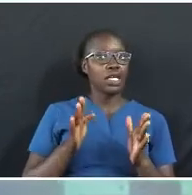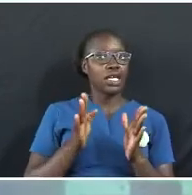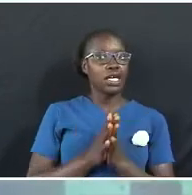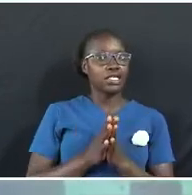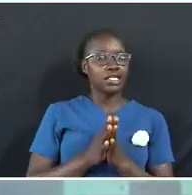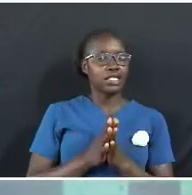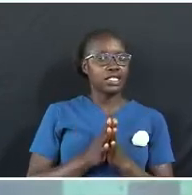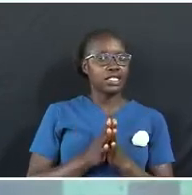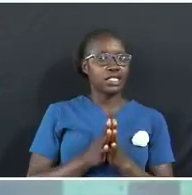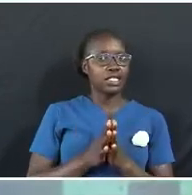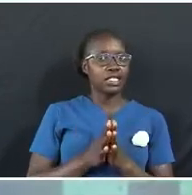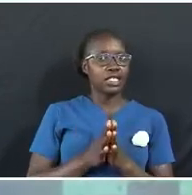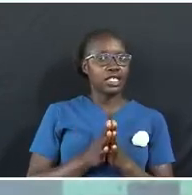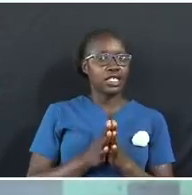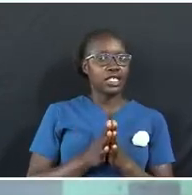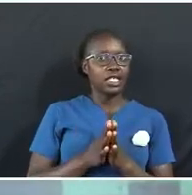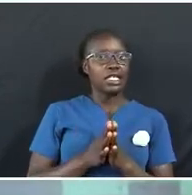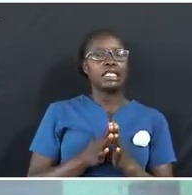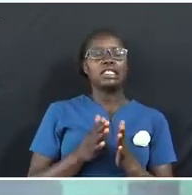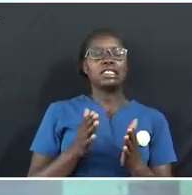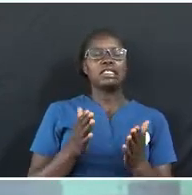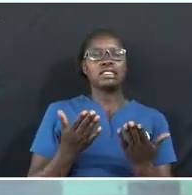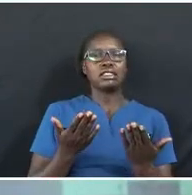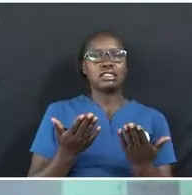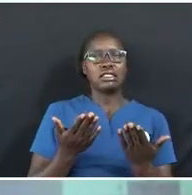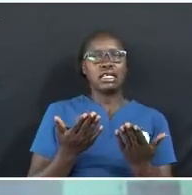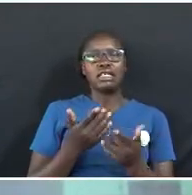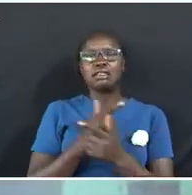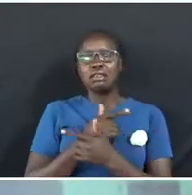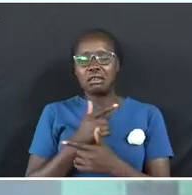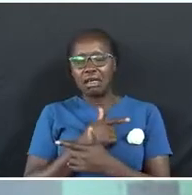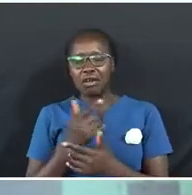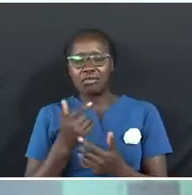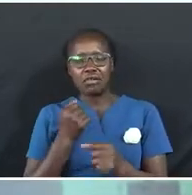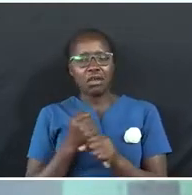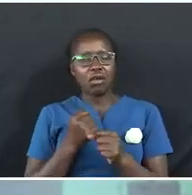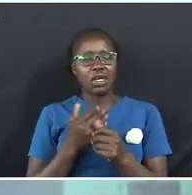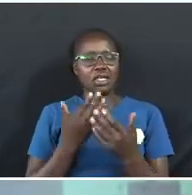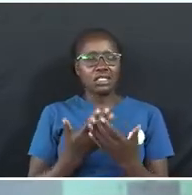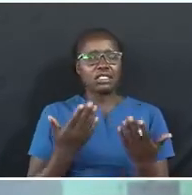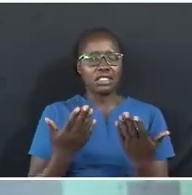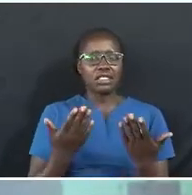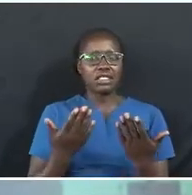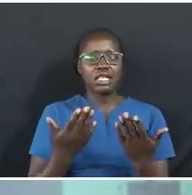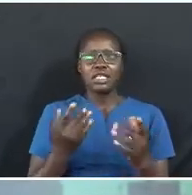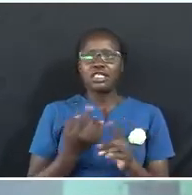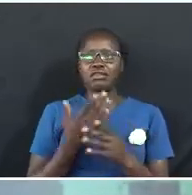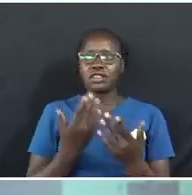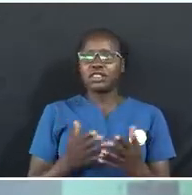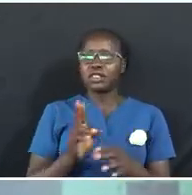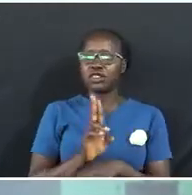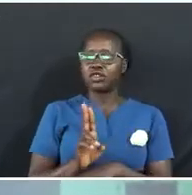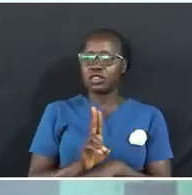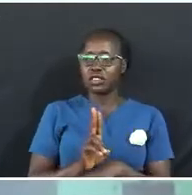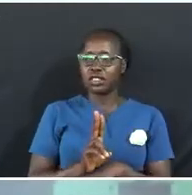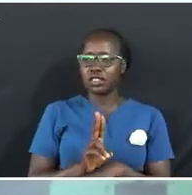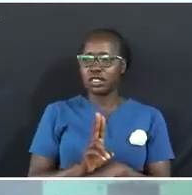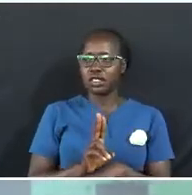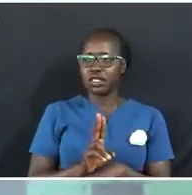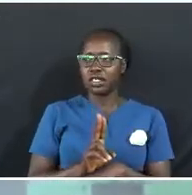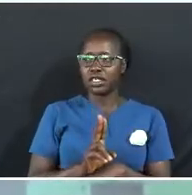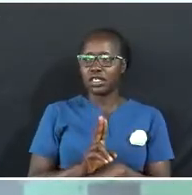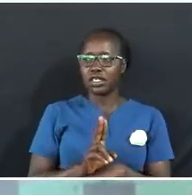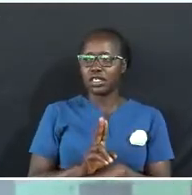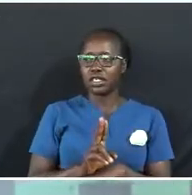are in lodgings, they are in bars, they are doing business using themselves. And